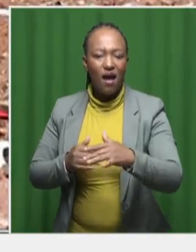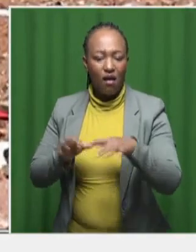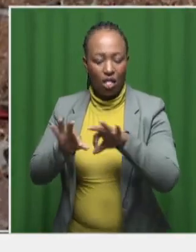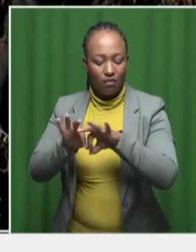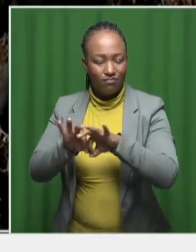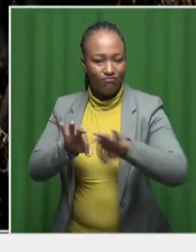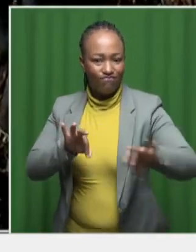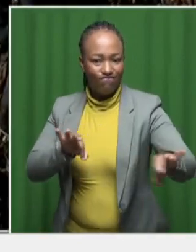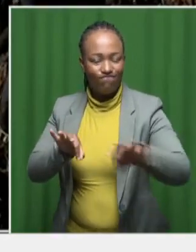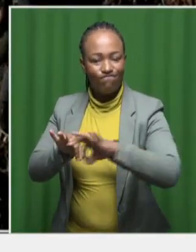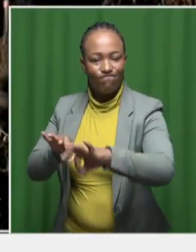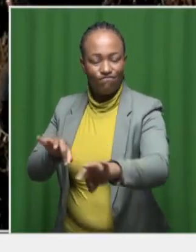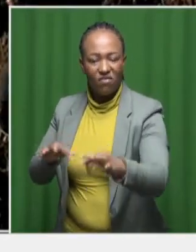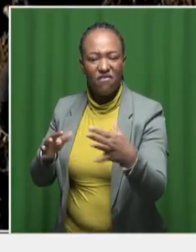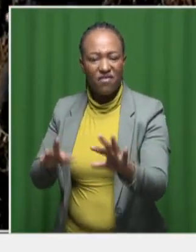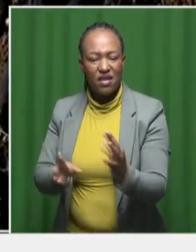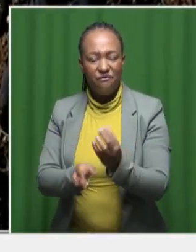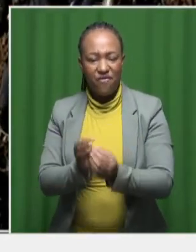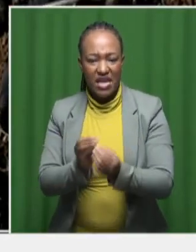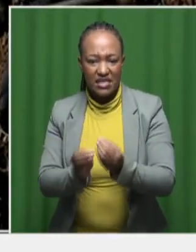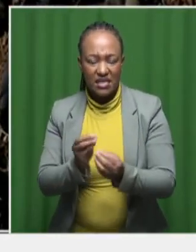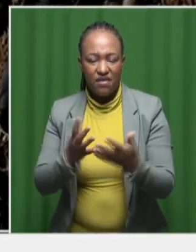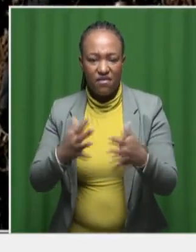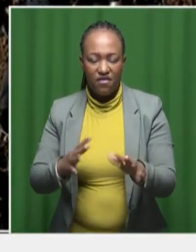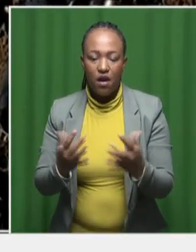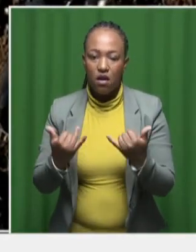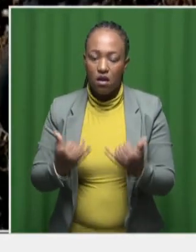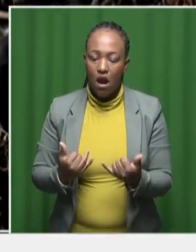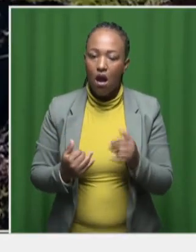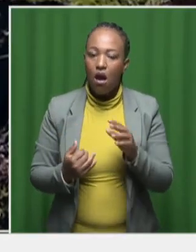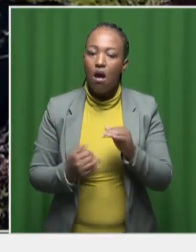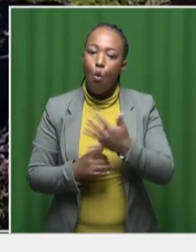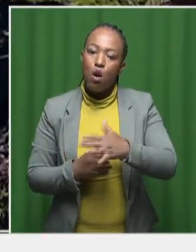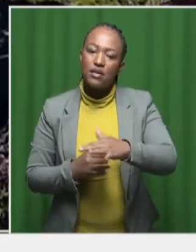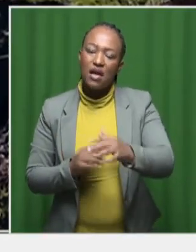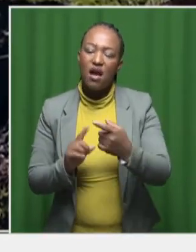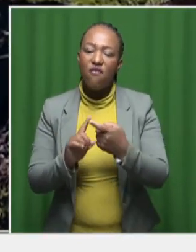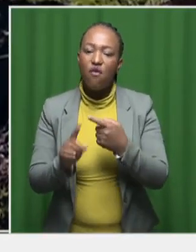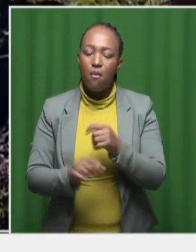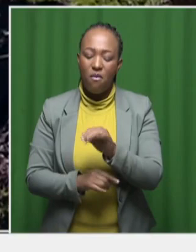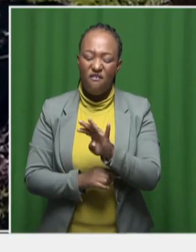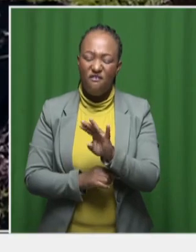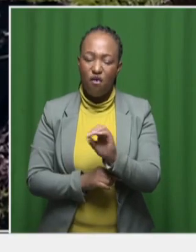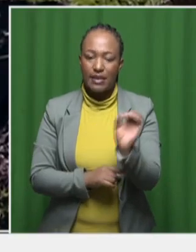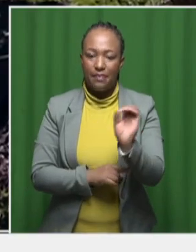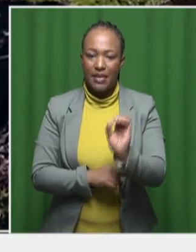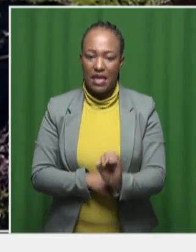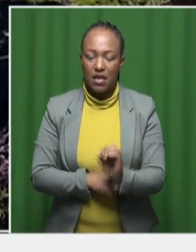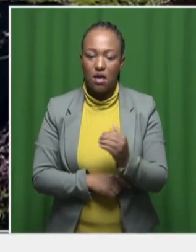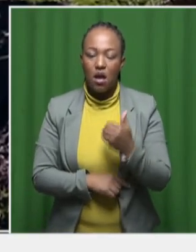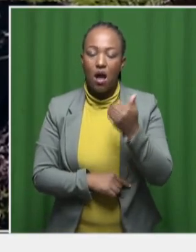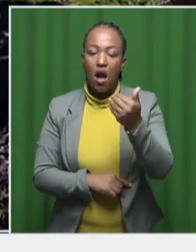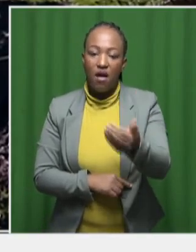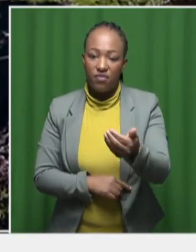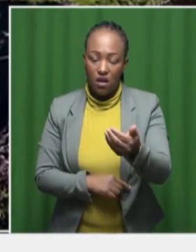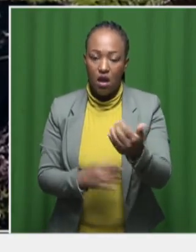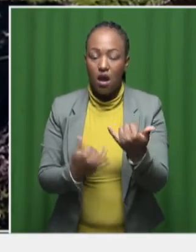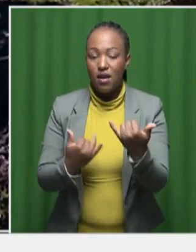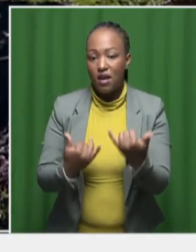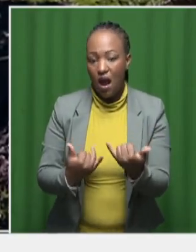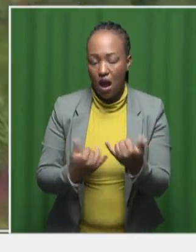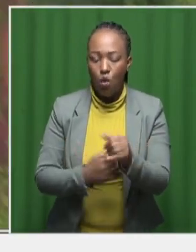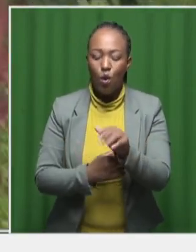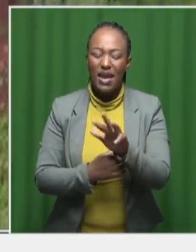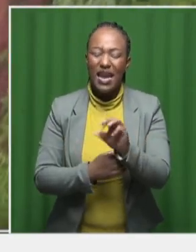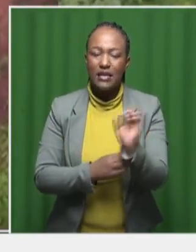city, since we have now increased the supply of water from 40% immediate after the floods to more than 90% in